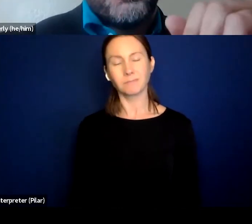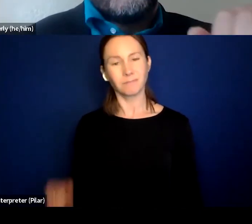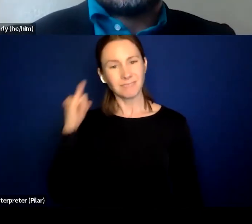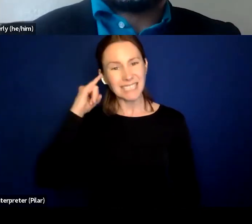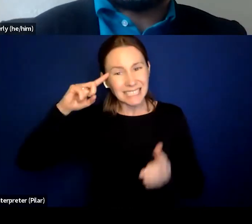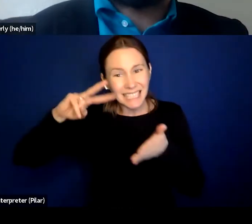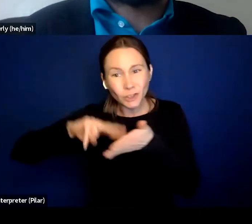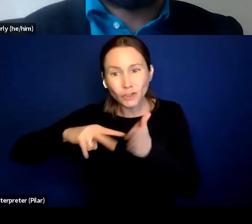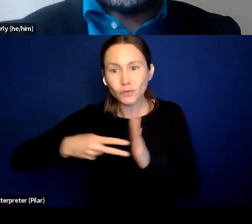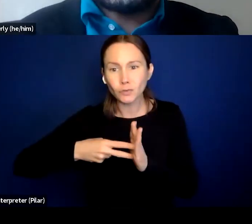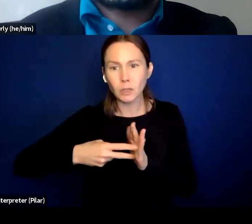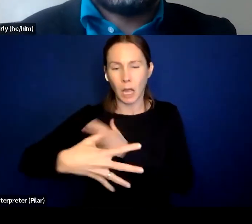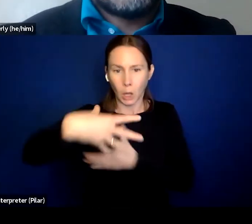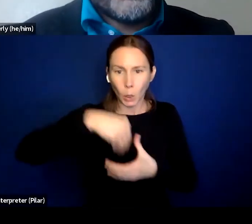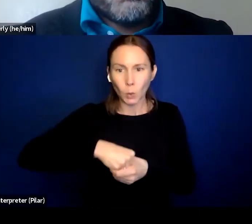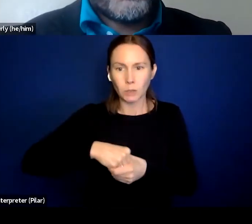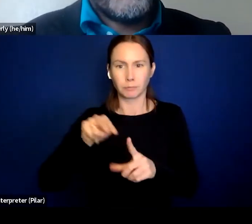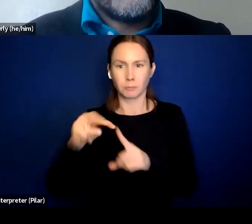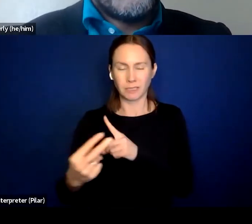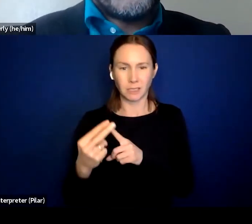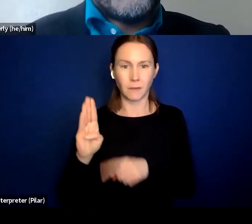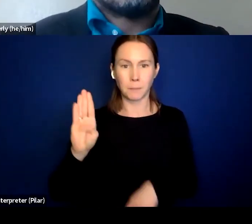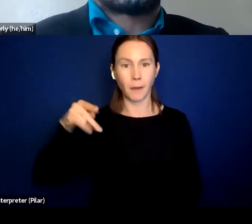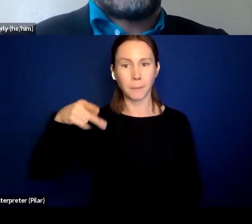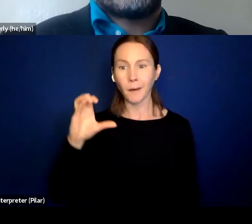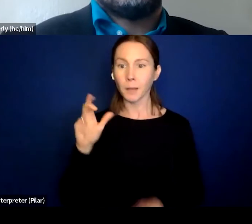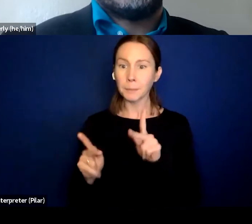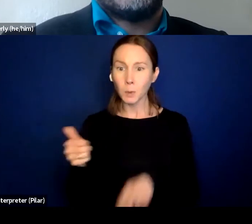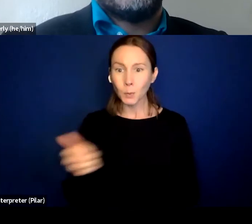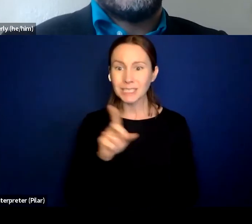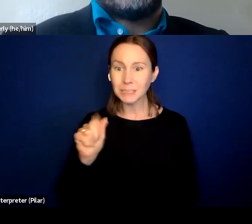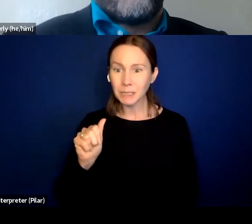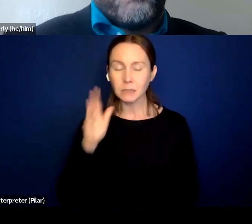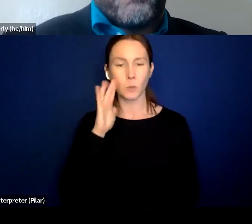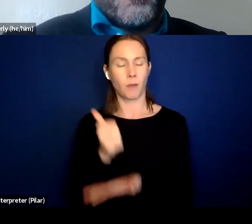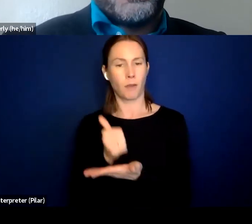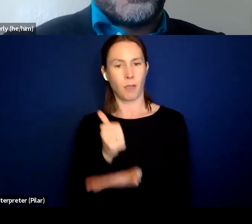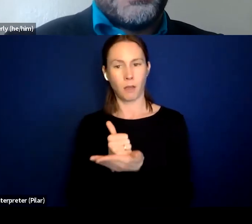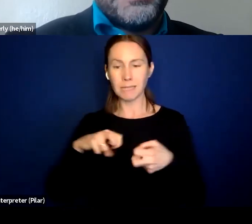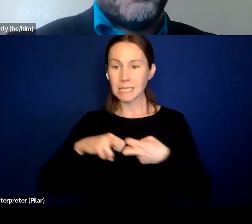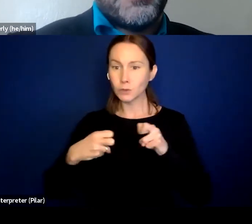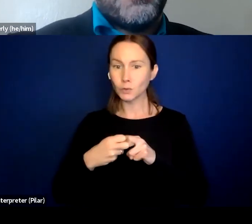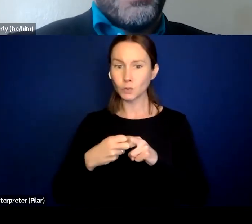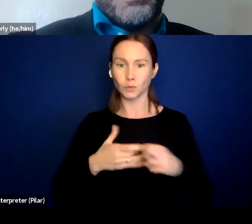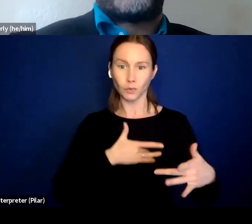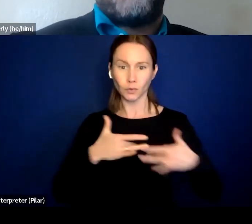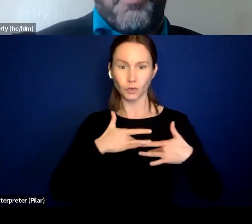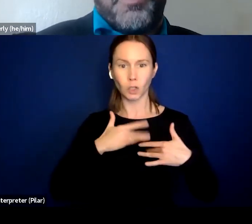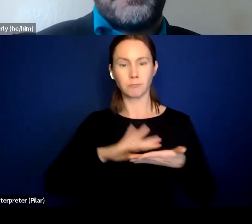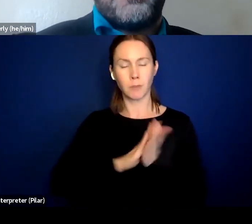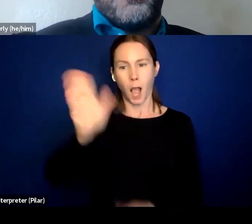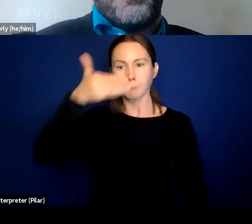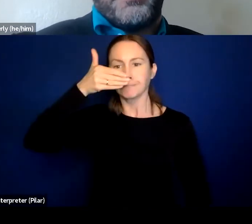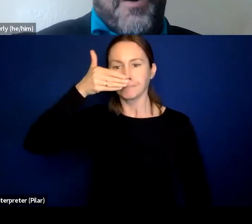including the perspectives of BIPOC people with disabilities, it helps bring these issues to the forefront and continue to help